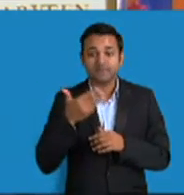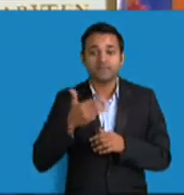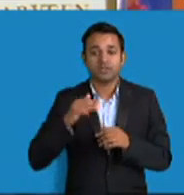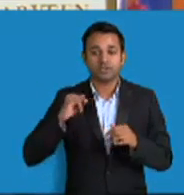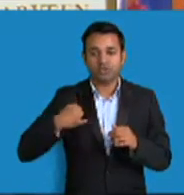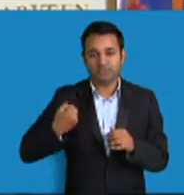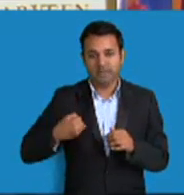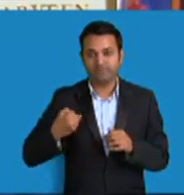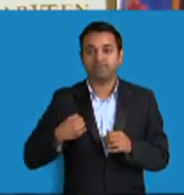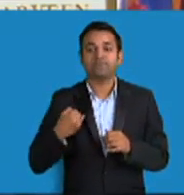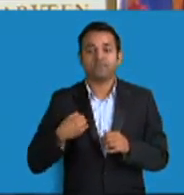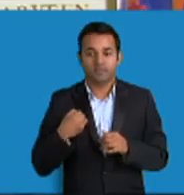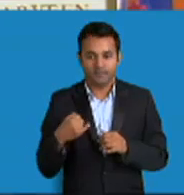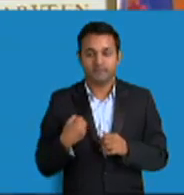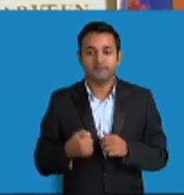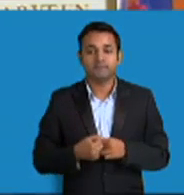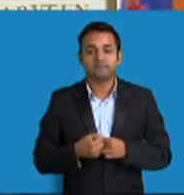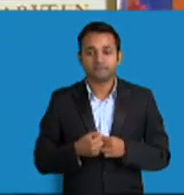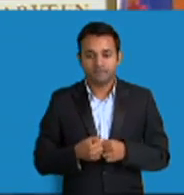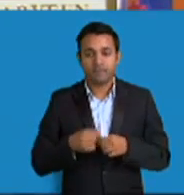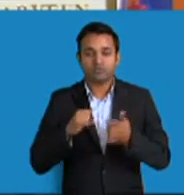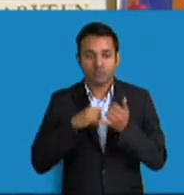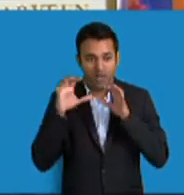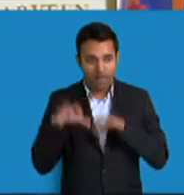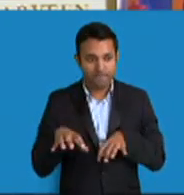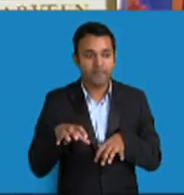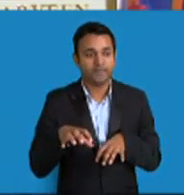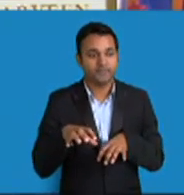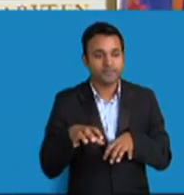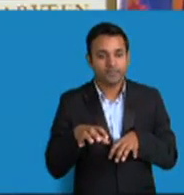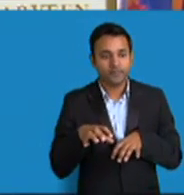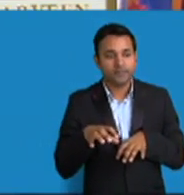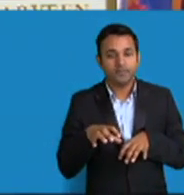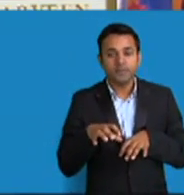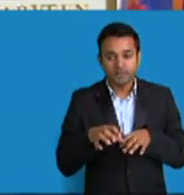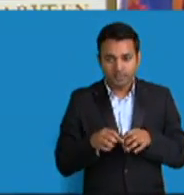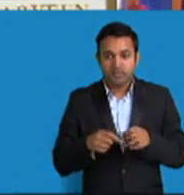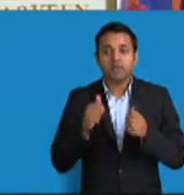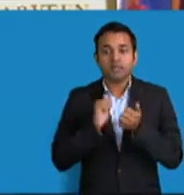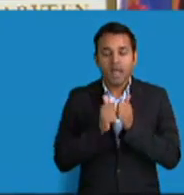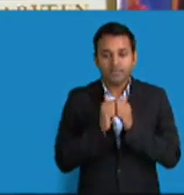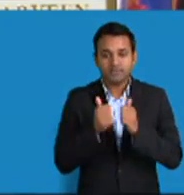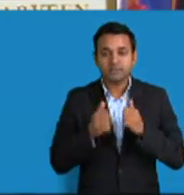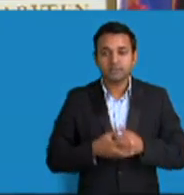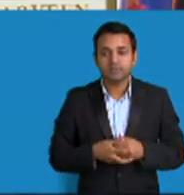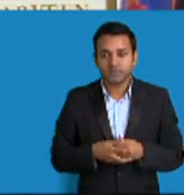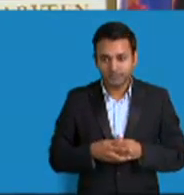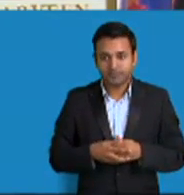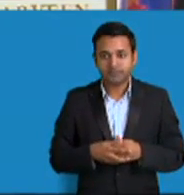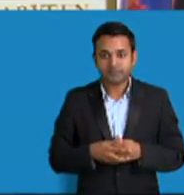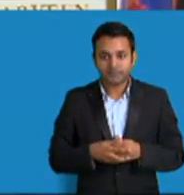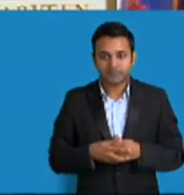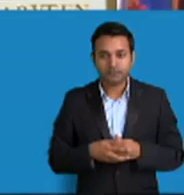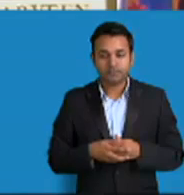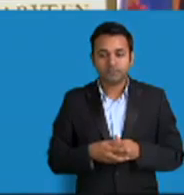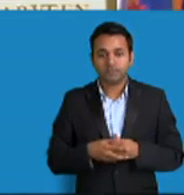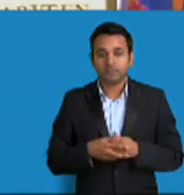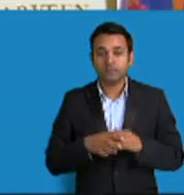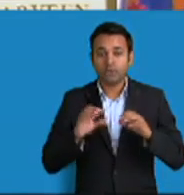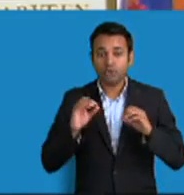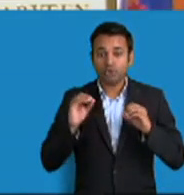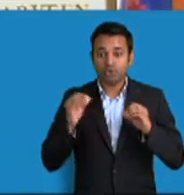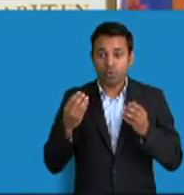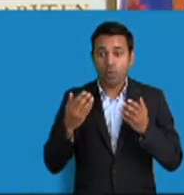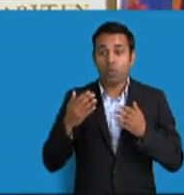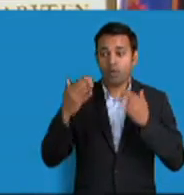Suba Grammar School. This is for the last year's games awards, Madam Speaker. So, Madam Speaker, this